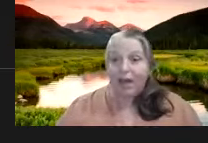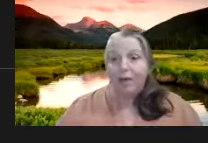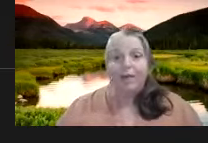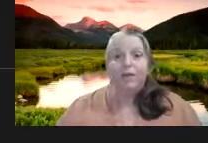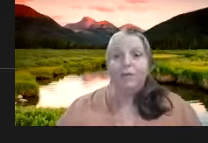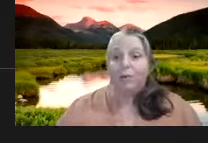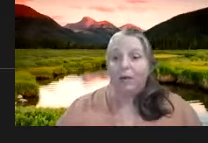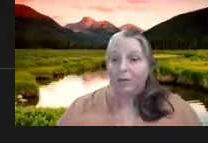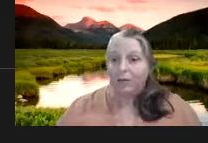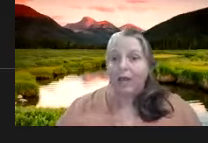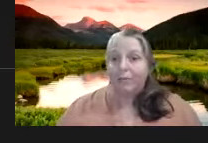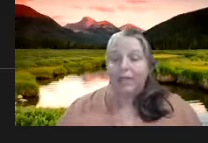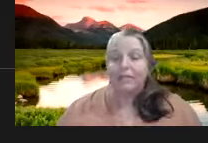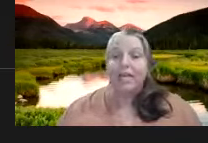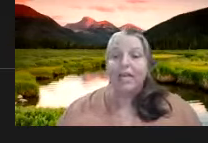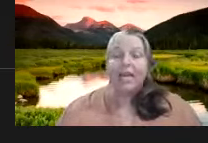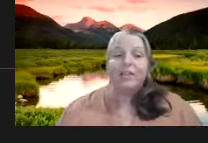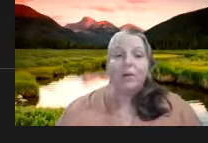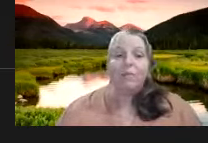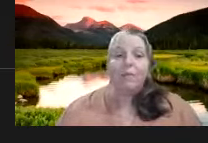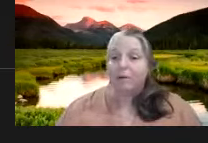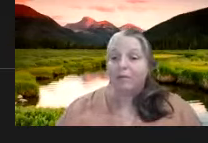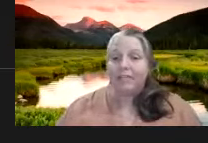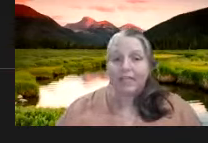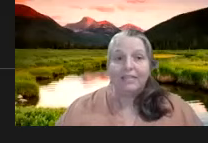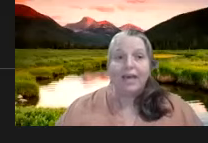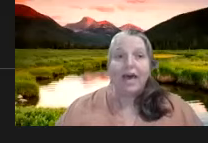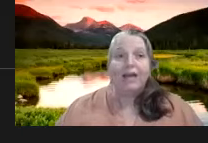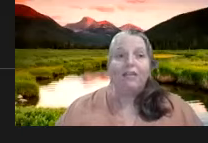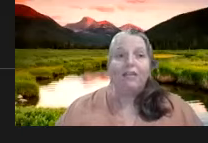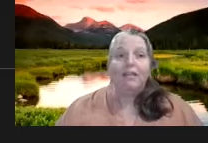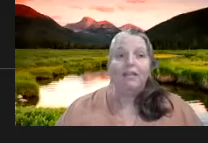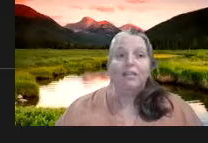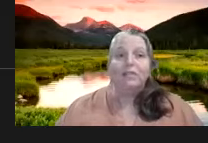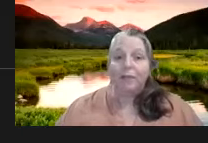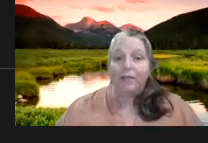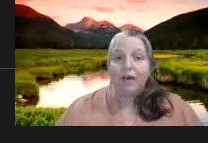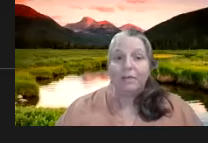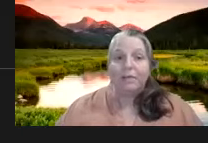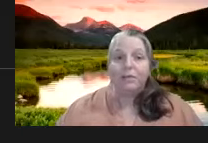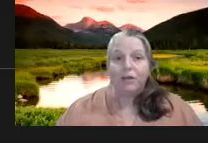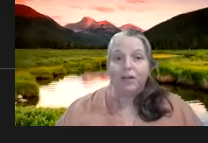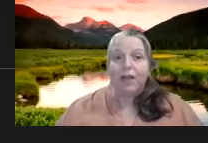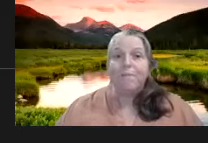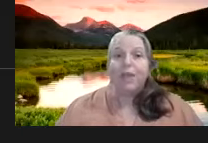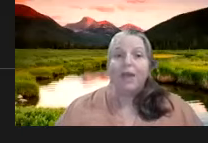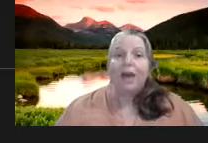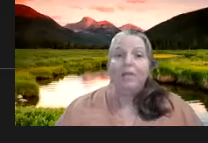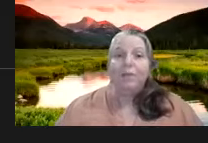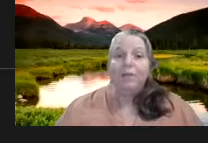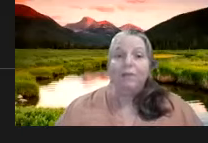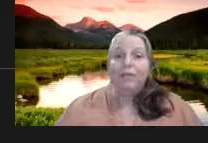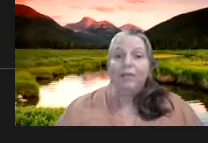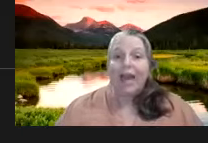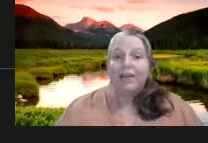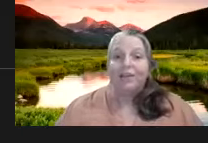still coming. Nobody quite knew timelines. And so it makes perfect sense that this would be a top concern. However,